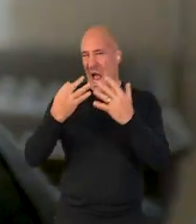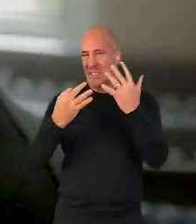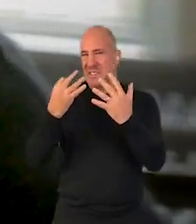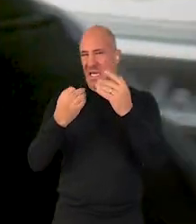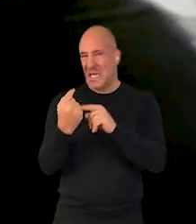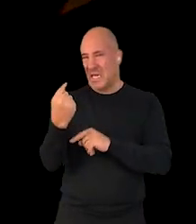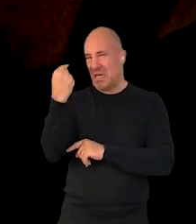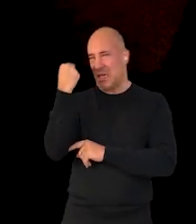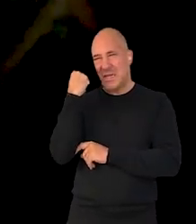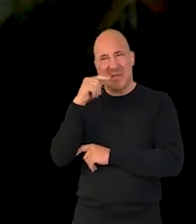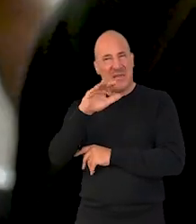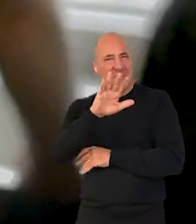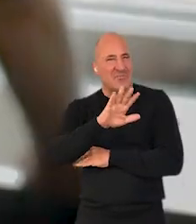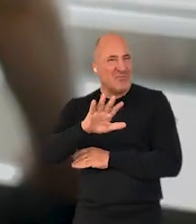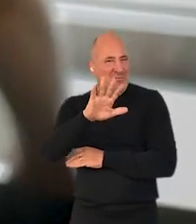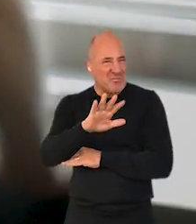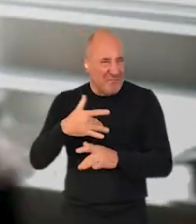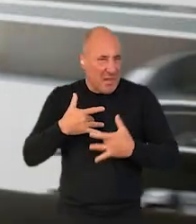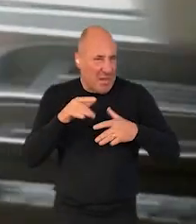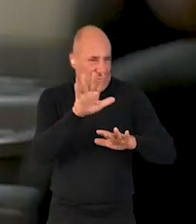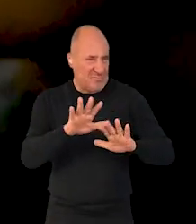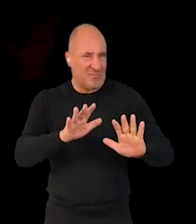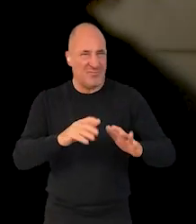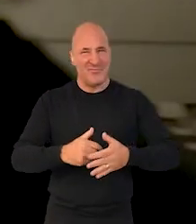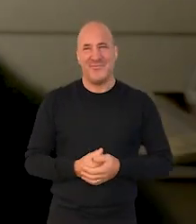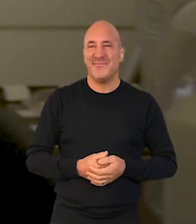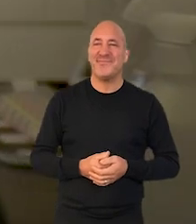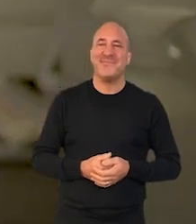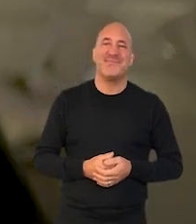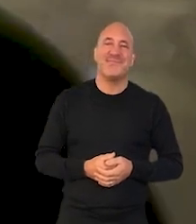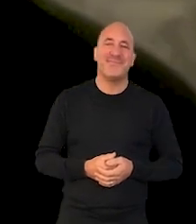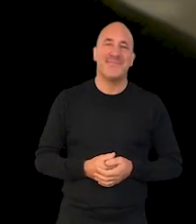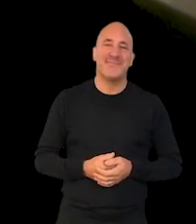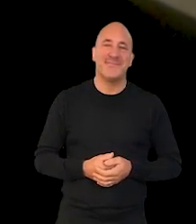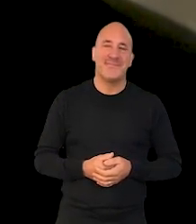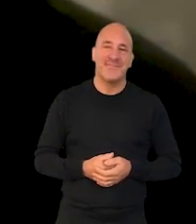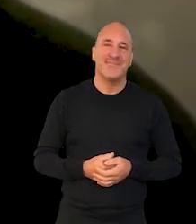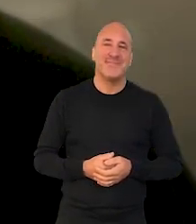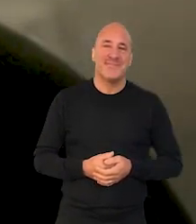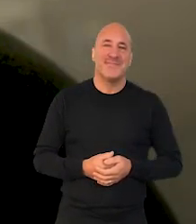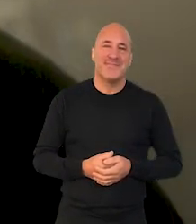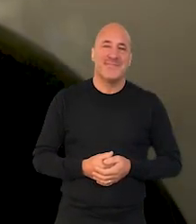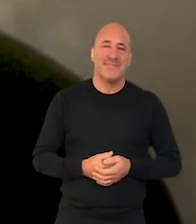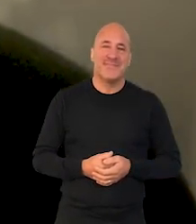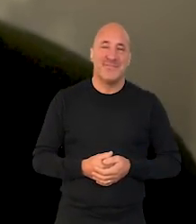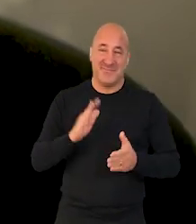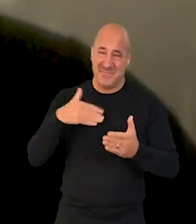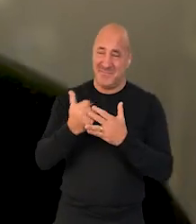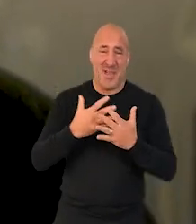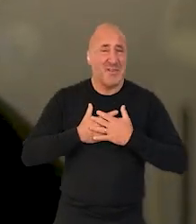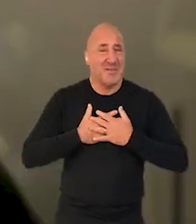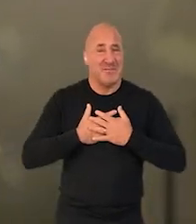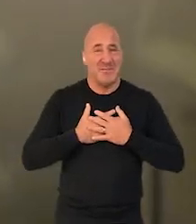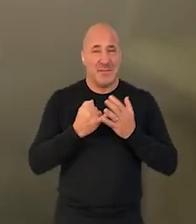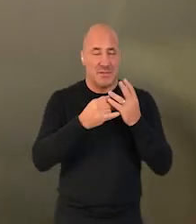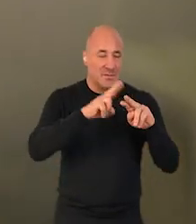say starting from, let's say 2018-ish, thereabouts. And I really